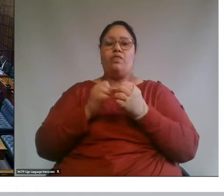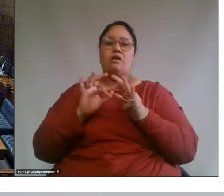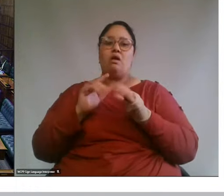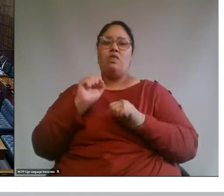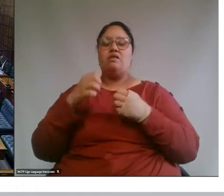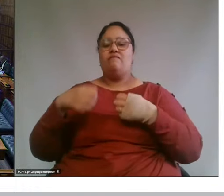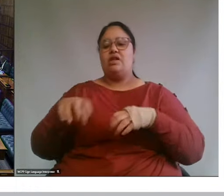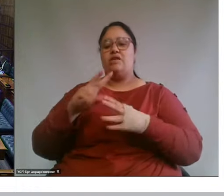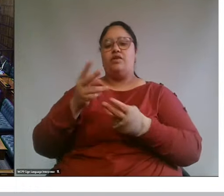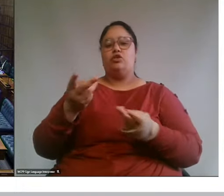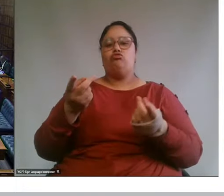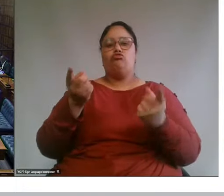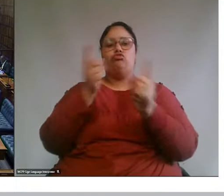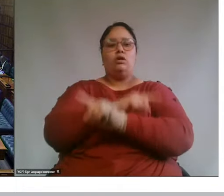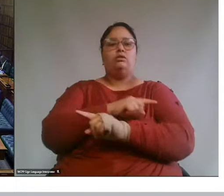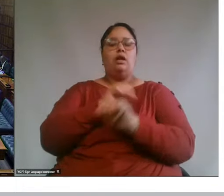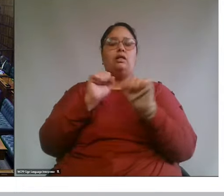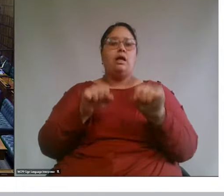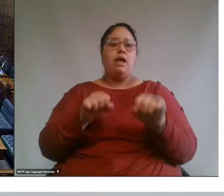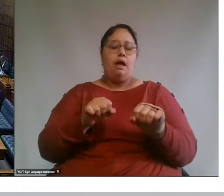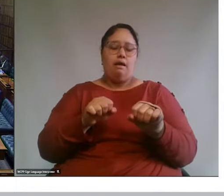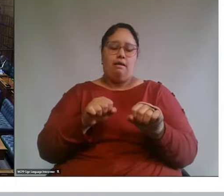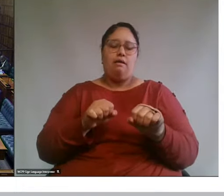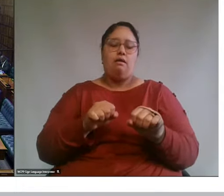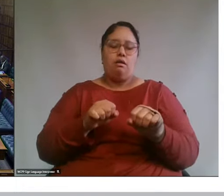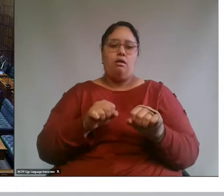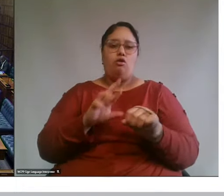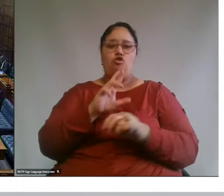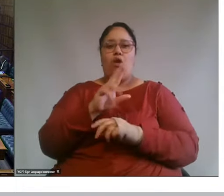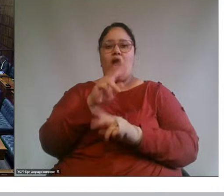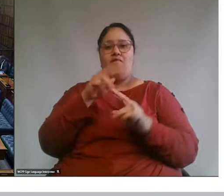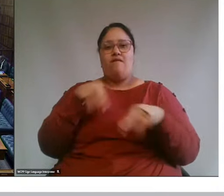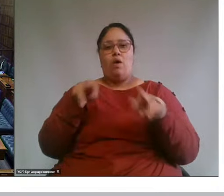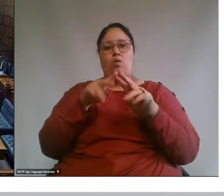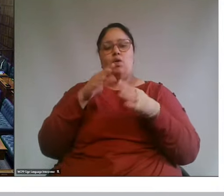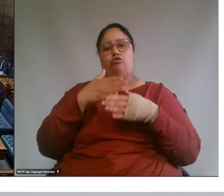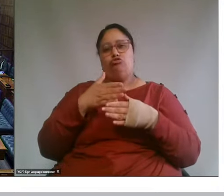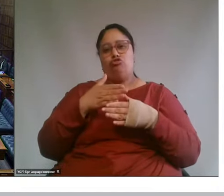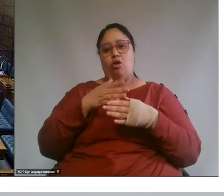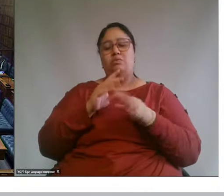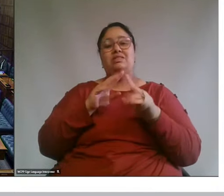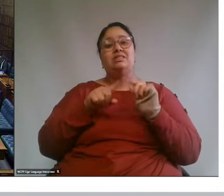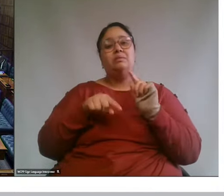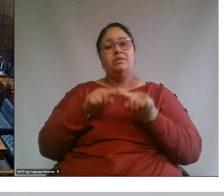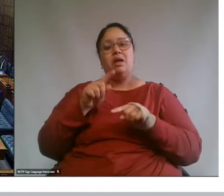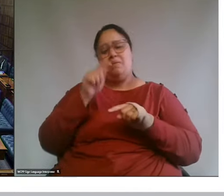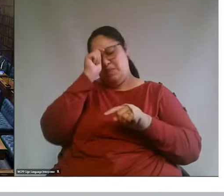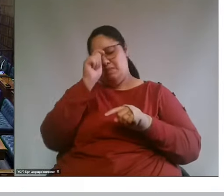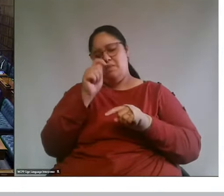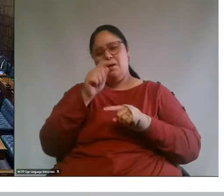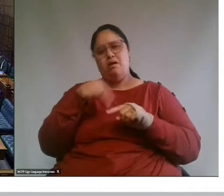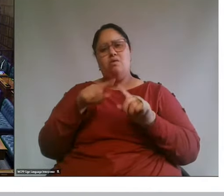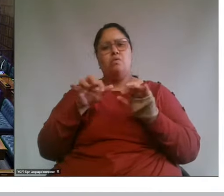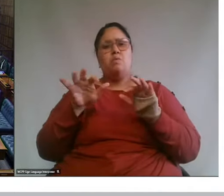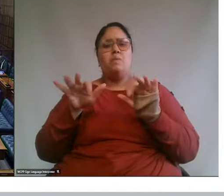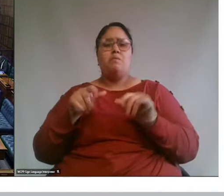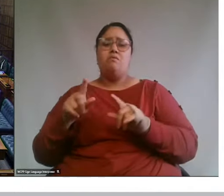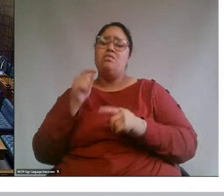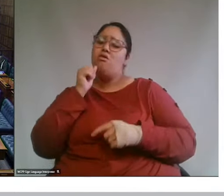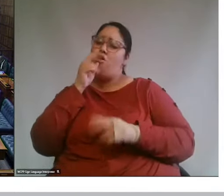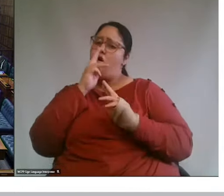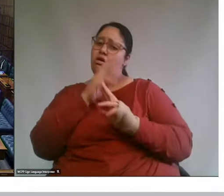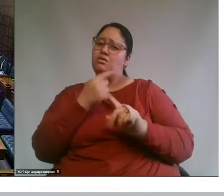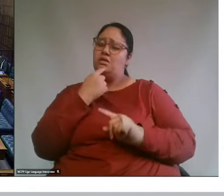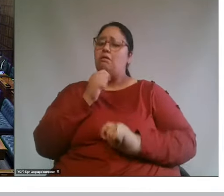effectively translates into a Rand value and a job and sometimes the guys are quite honest and they say